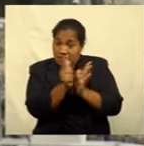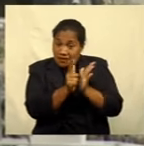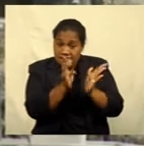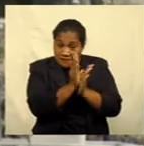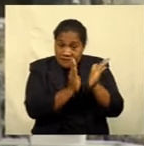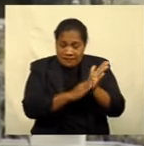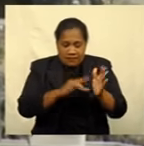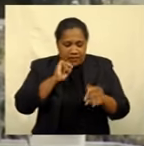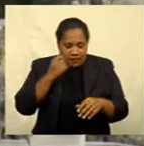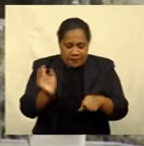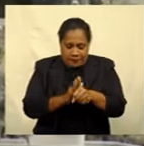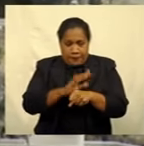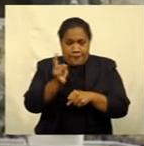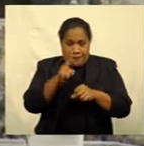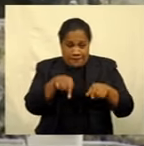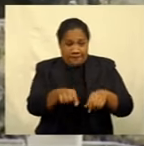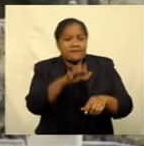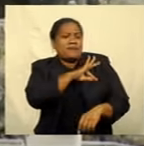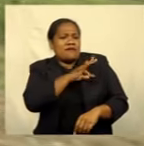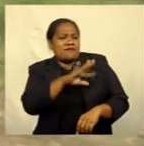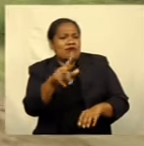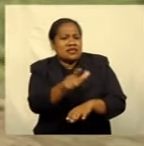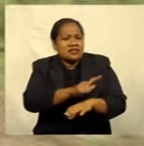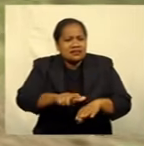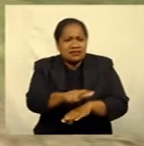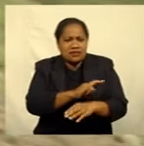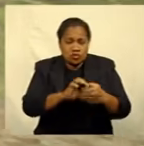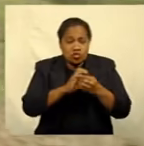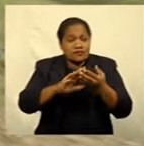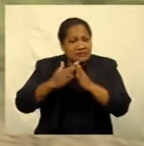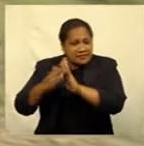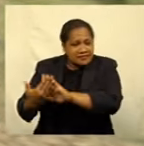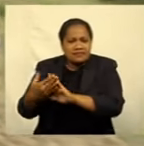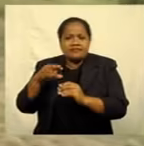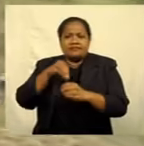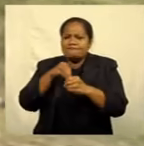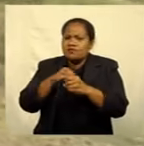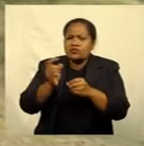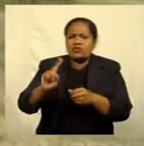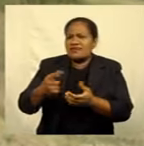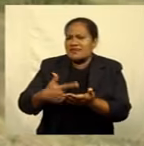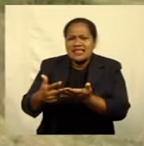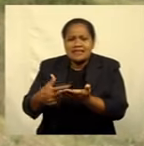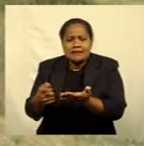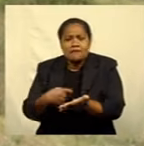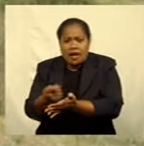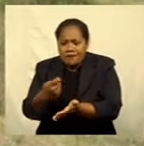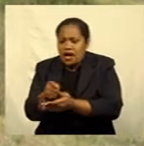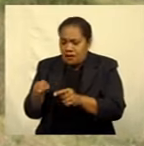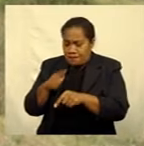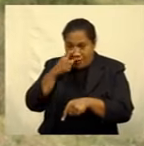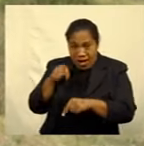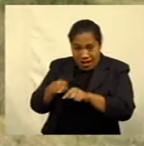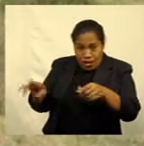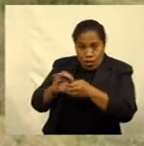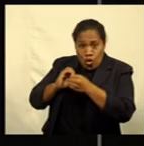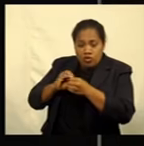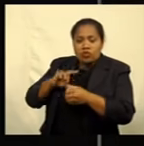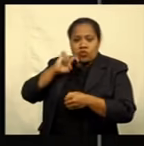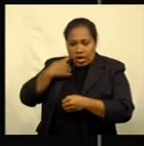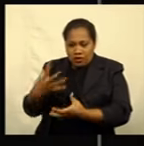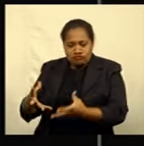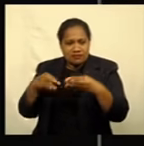the benefit of land-owning communities, increasing the premiums and lease payments they can get. Kritika Kumar, FBC